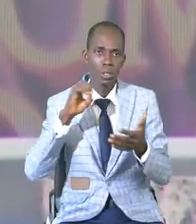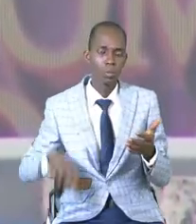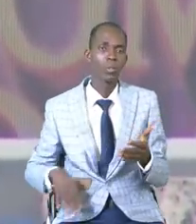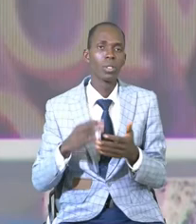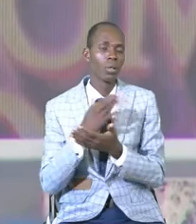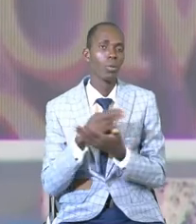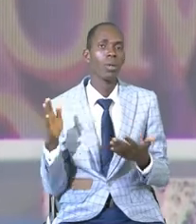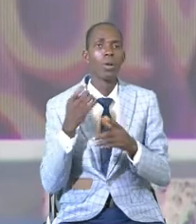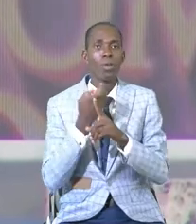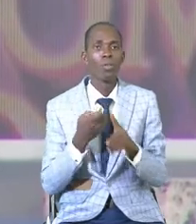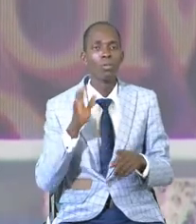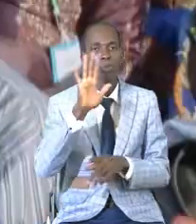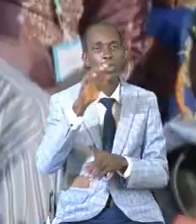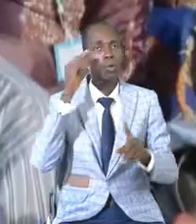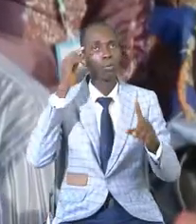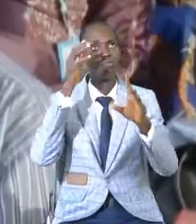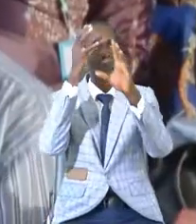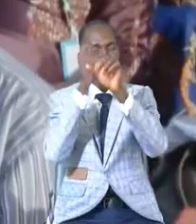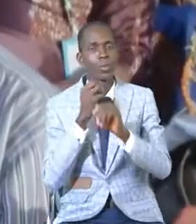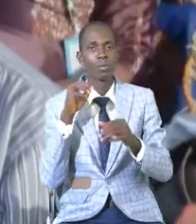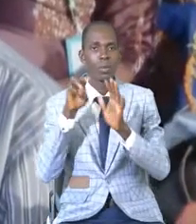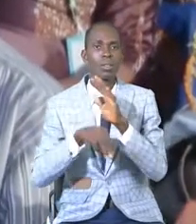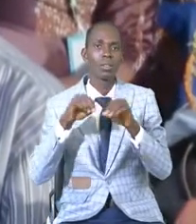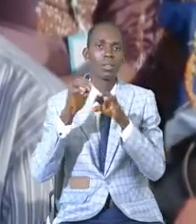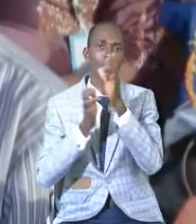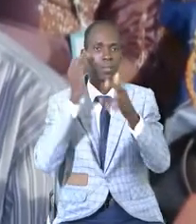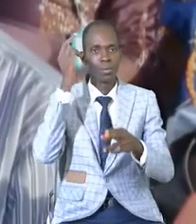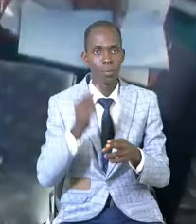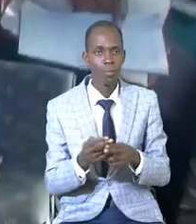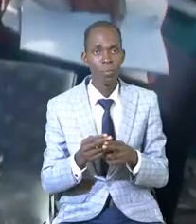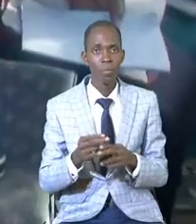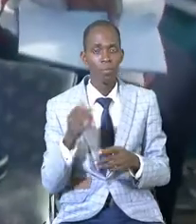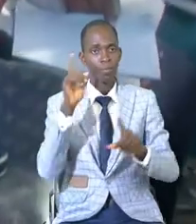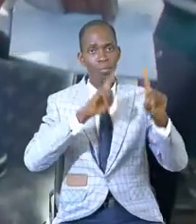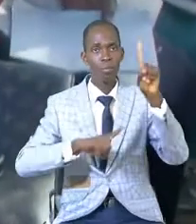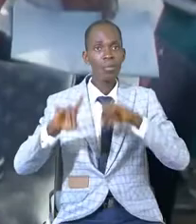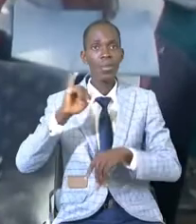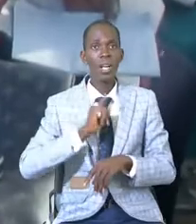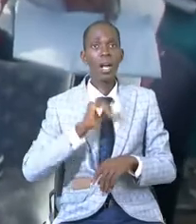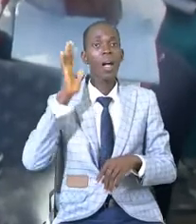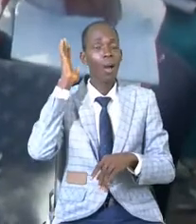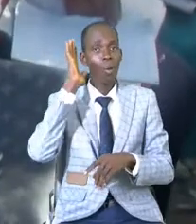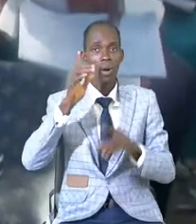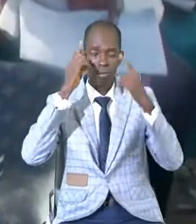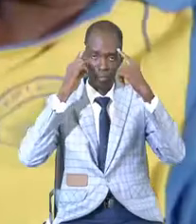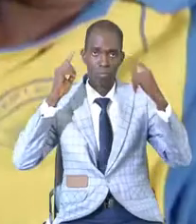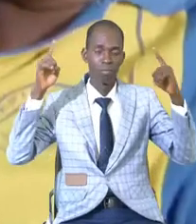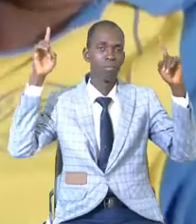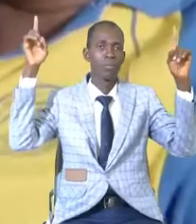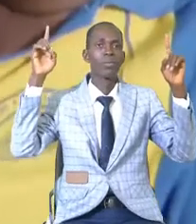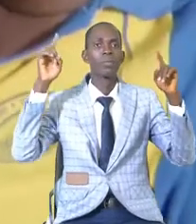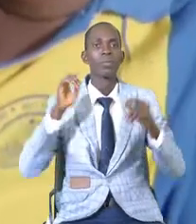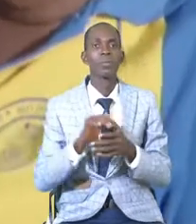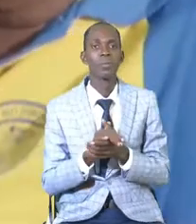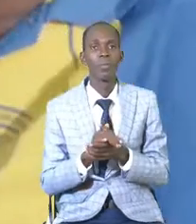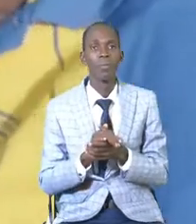from your achievement in Jesus' name. I will make it. I will make it. By